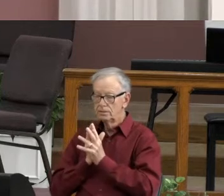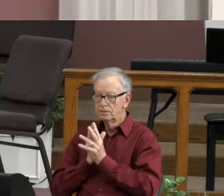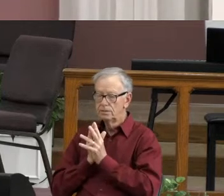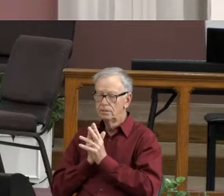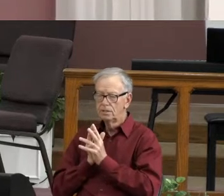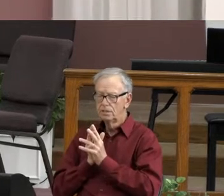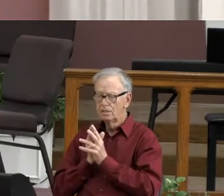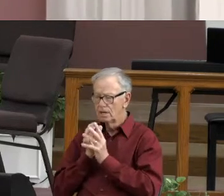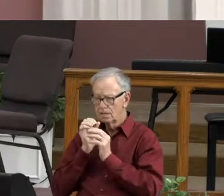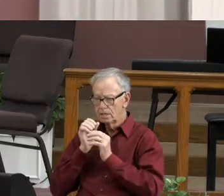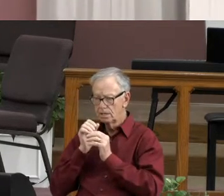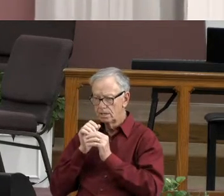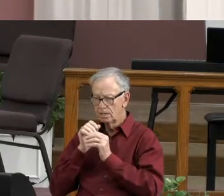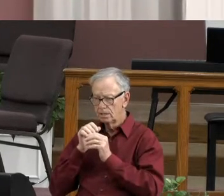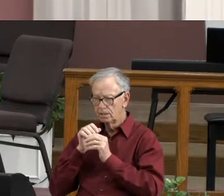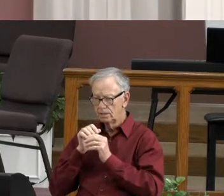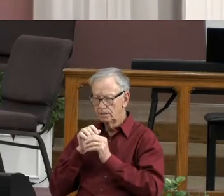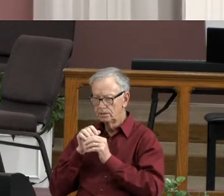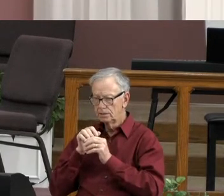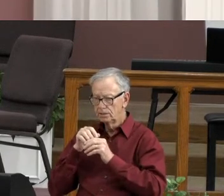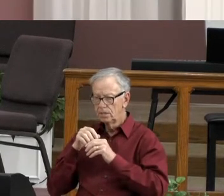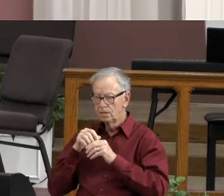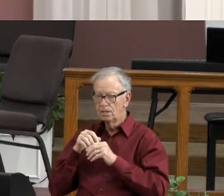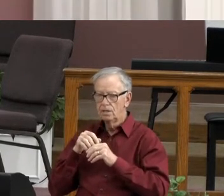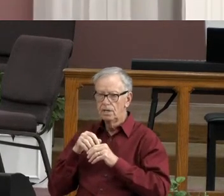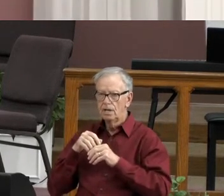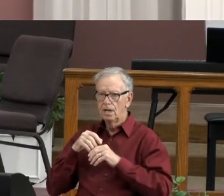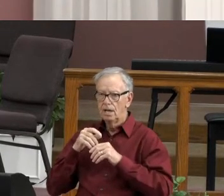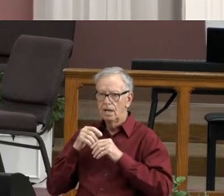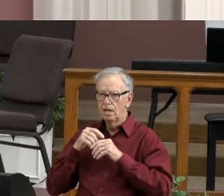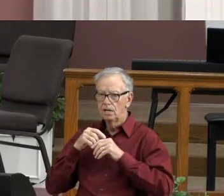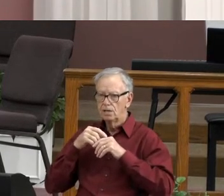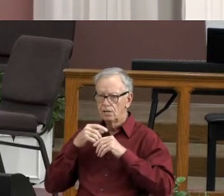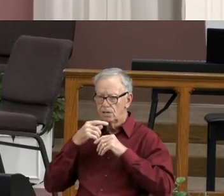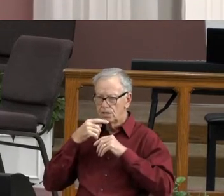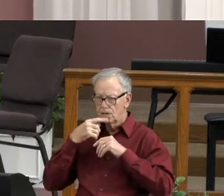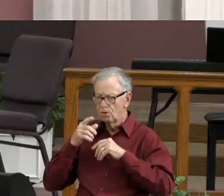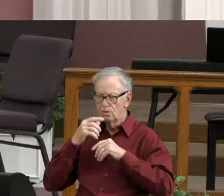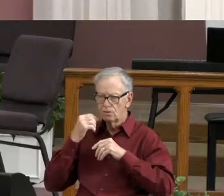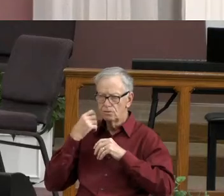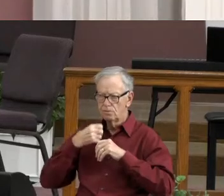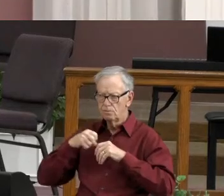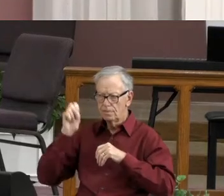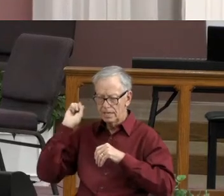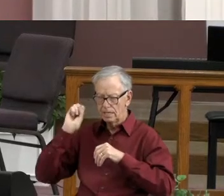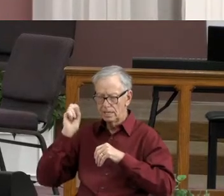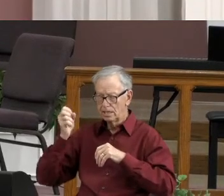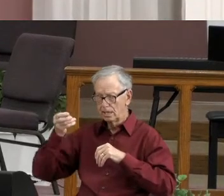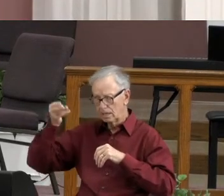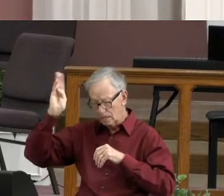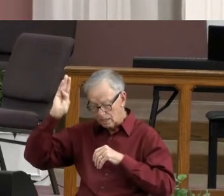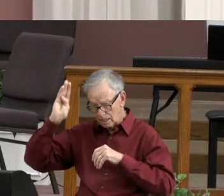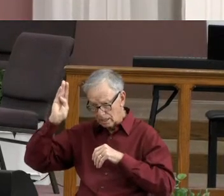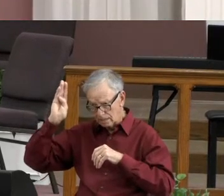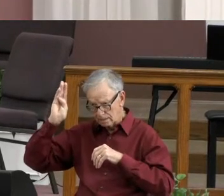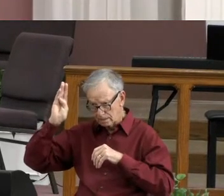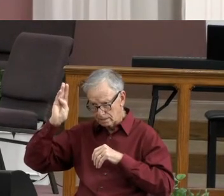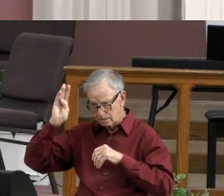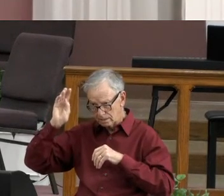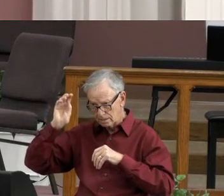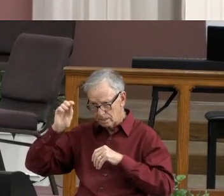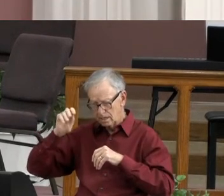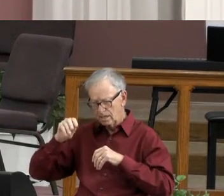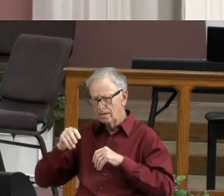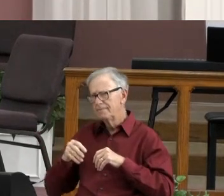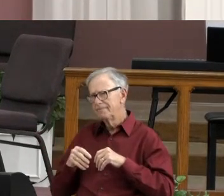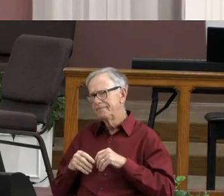It wasn't sold as a rebellion to God directly. After all, the tower to heaven, as we talked about, could have just been trying to get